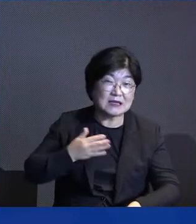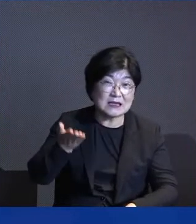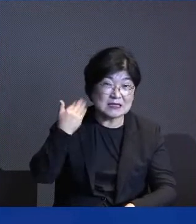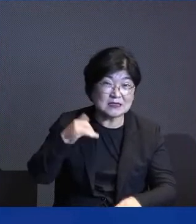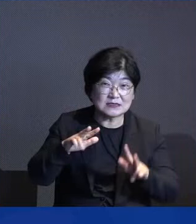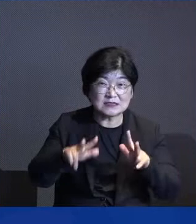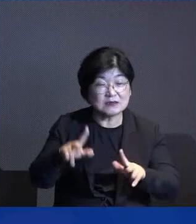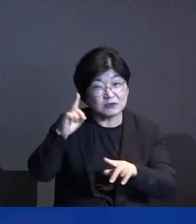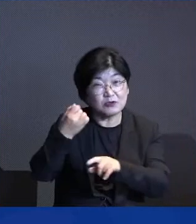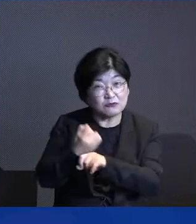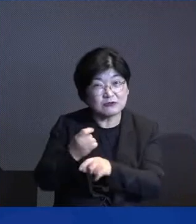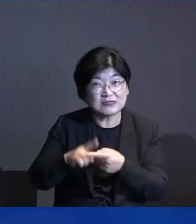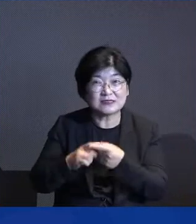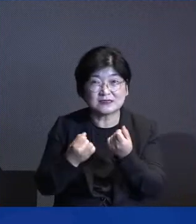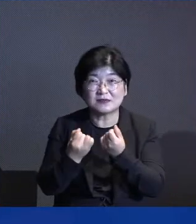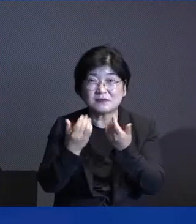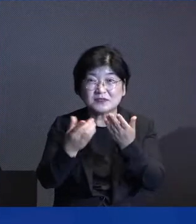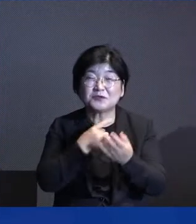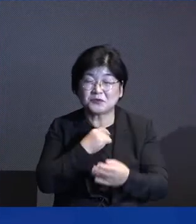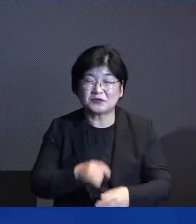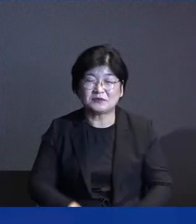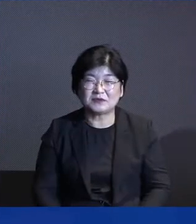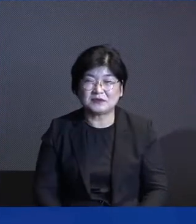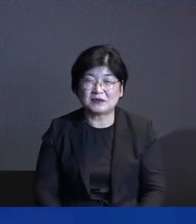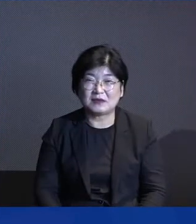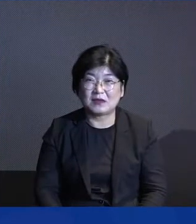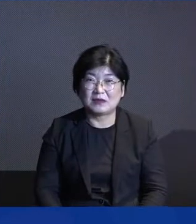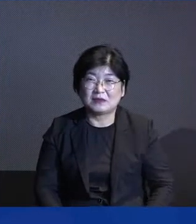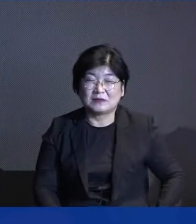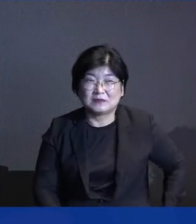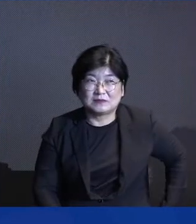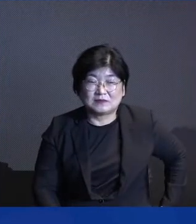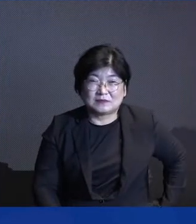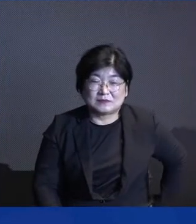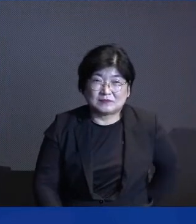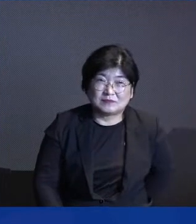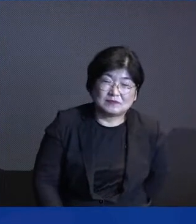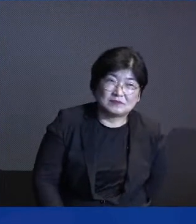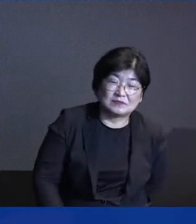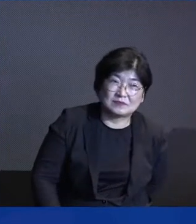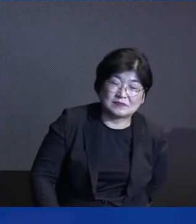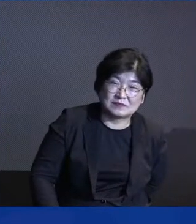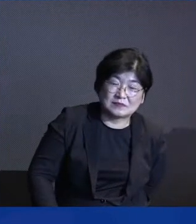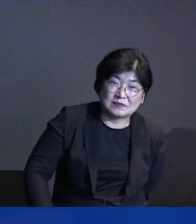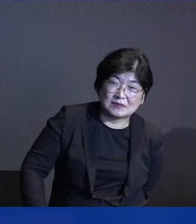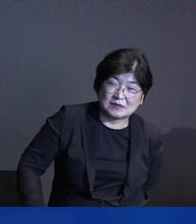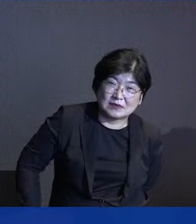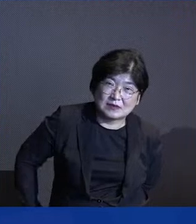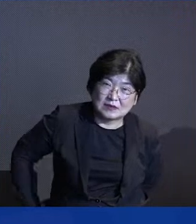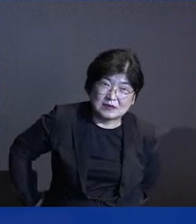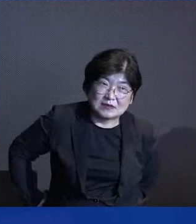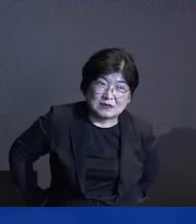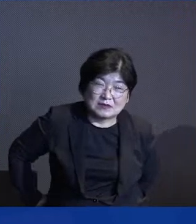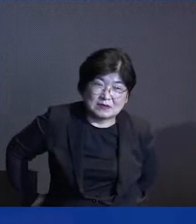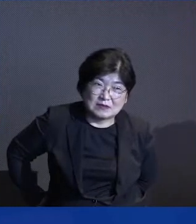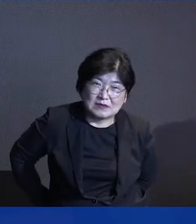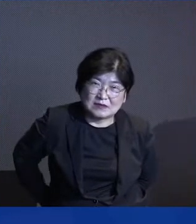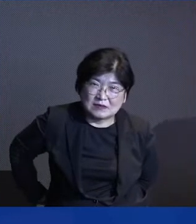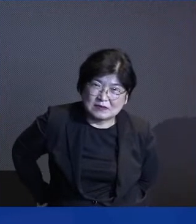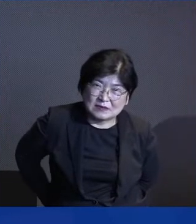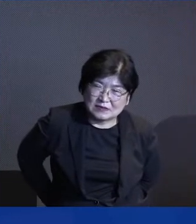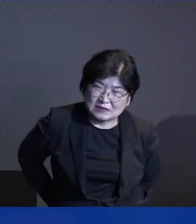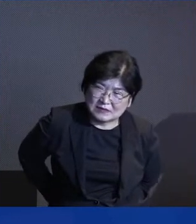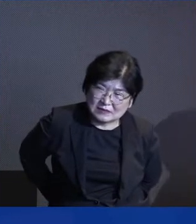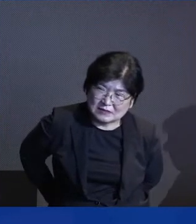a comprehensive discussion about psychological well-being, including key references. But due to limited time allowed at the beginning,